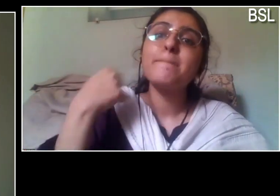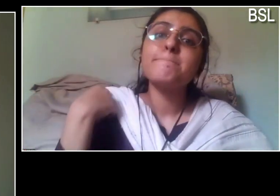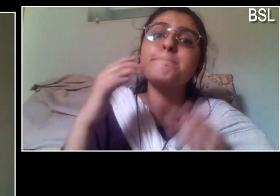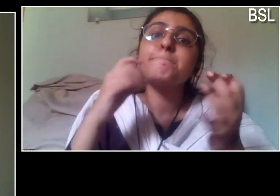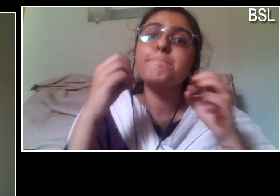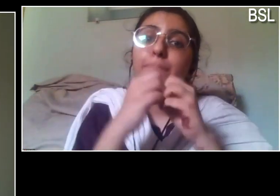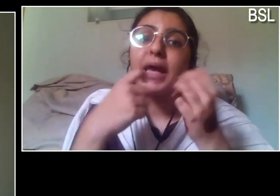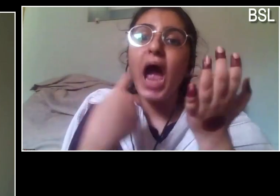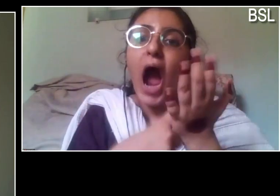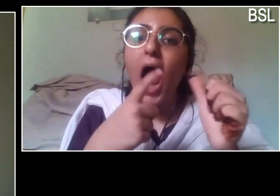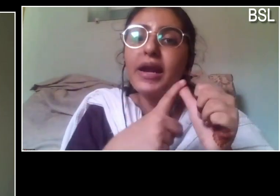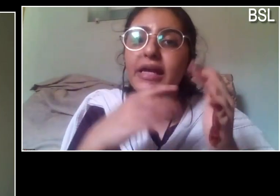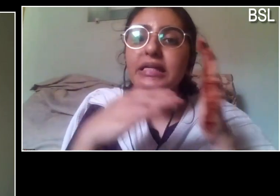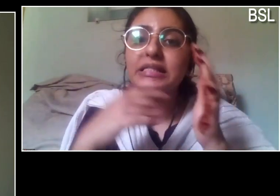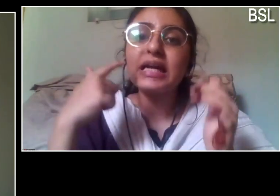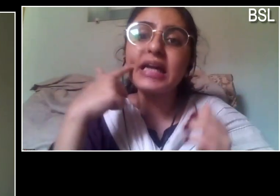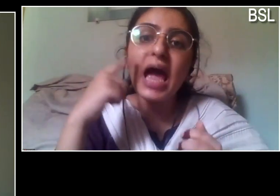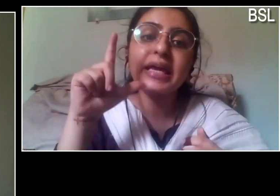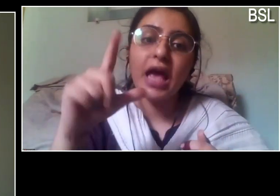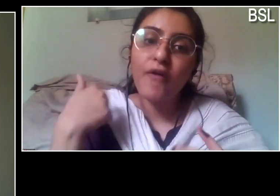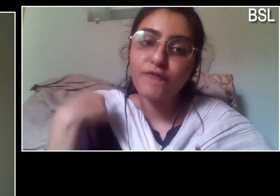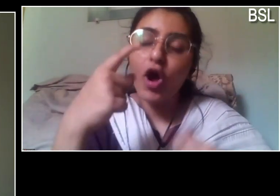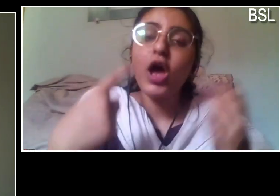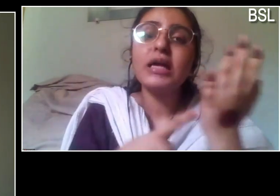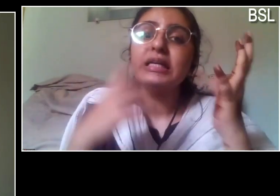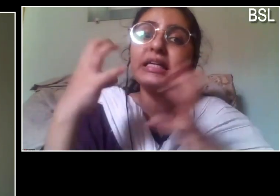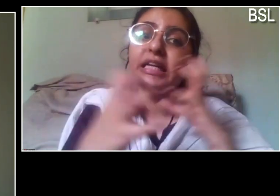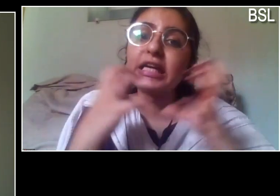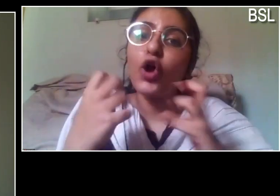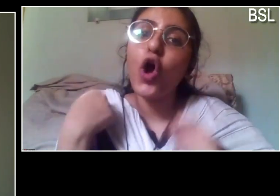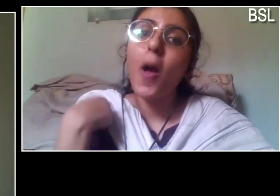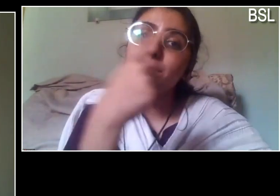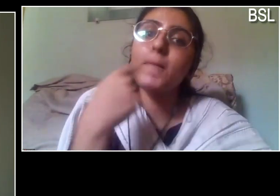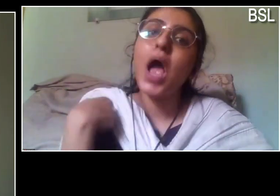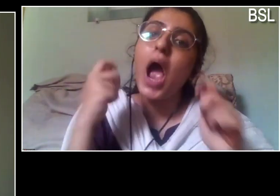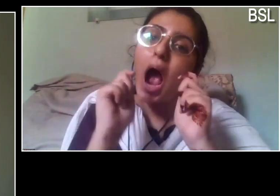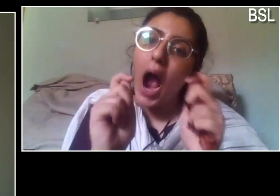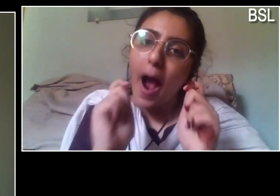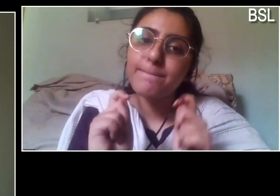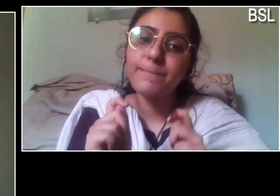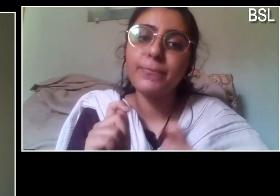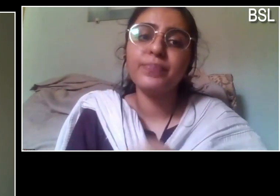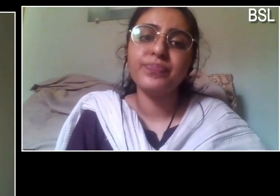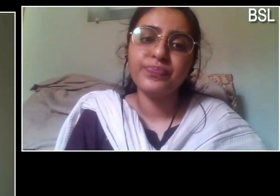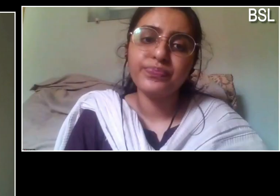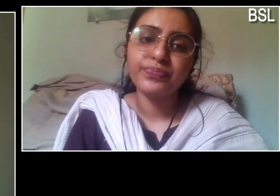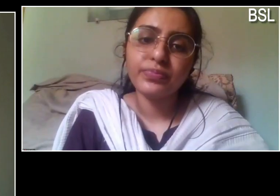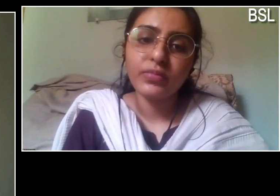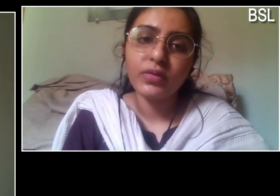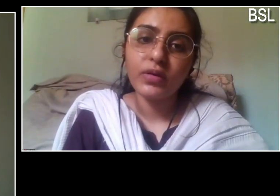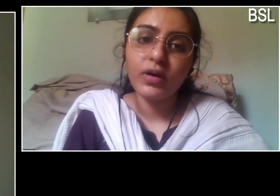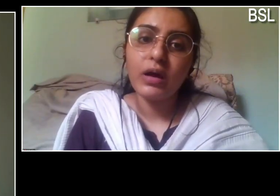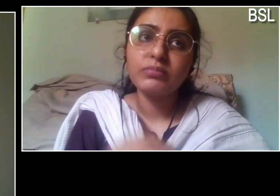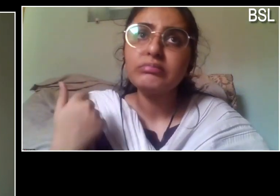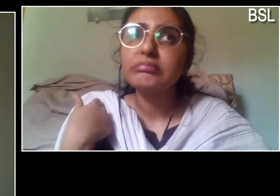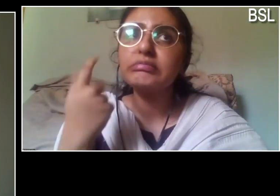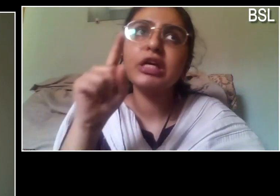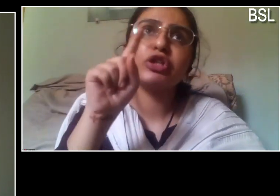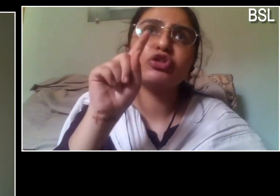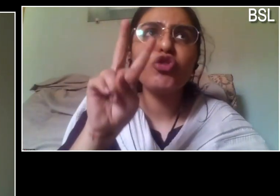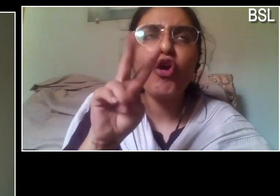I've been involved in assistive technology for in a very direct way for about 12 to